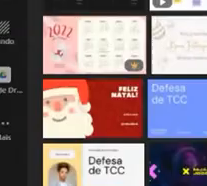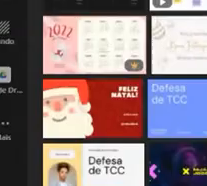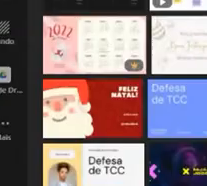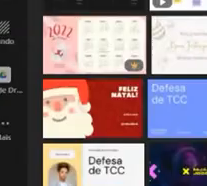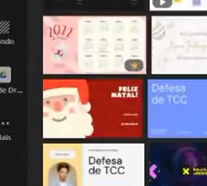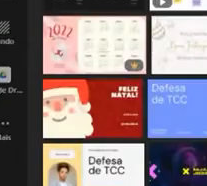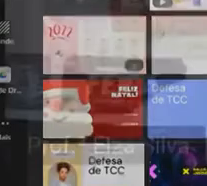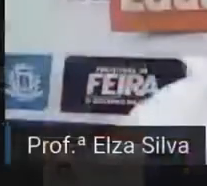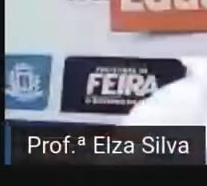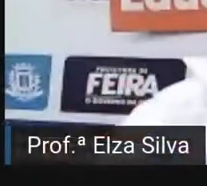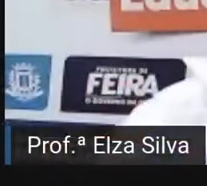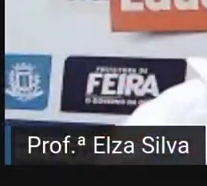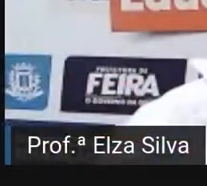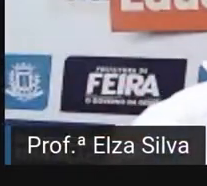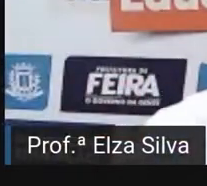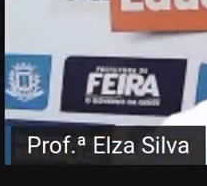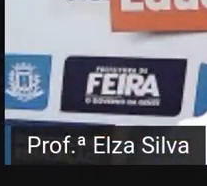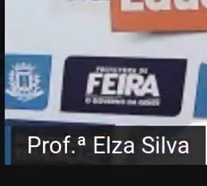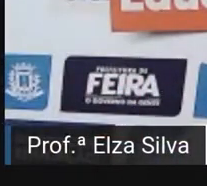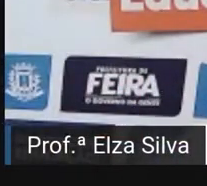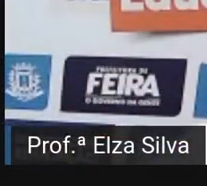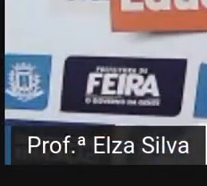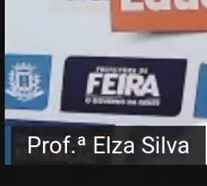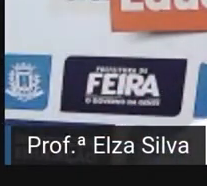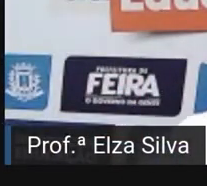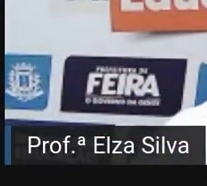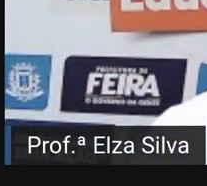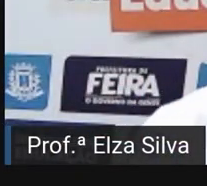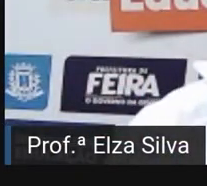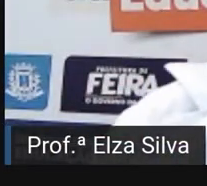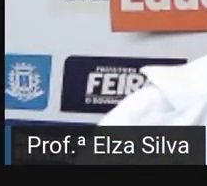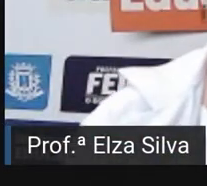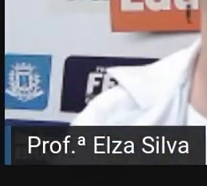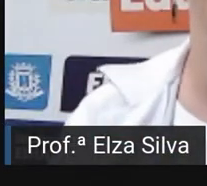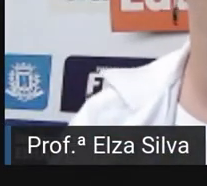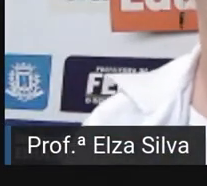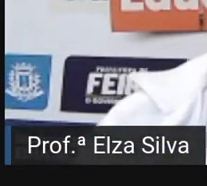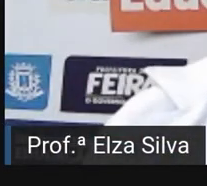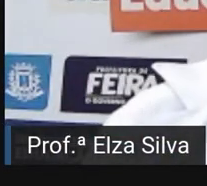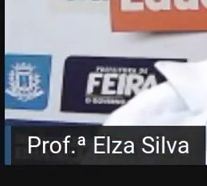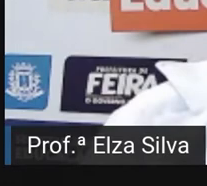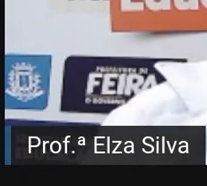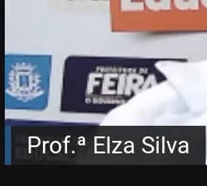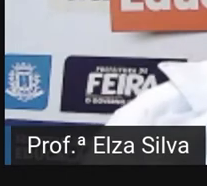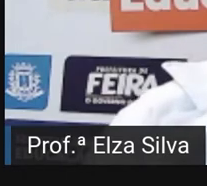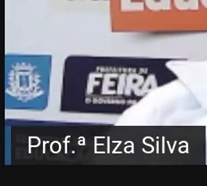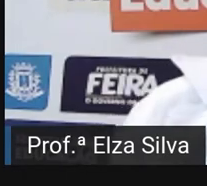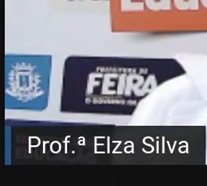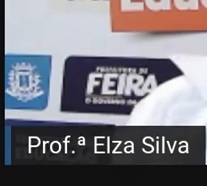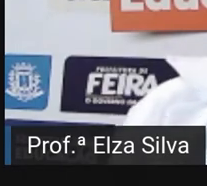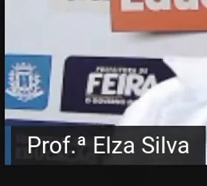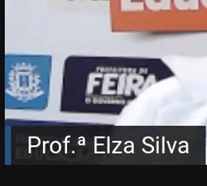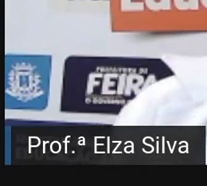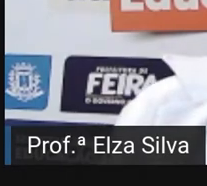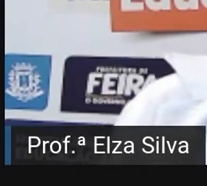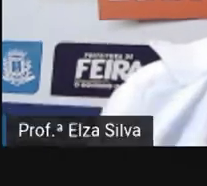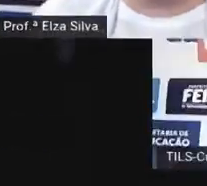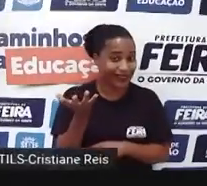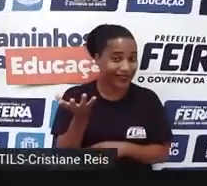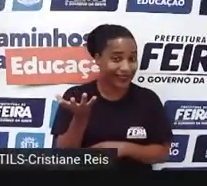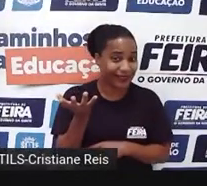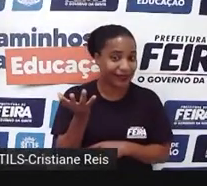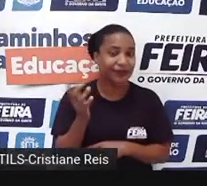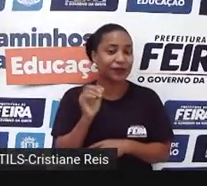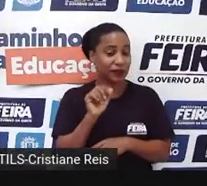Ok, e aí ficaram com gostinho de quero mais, querendo assistir o Transformers 7? Então